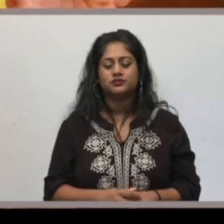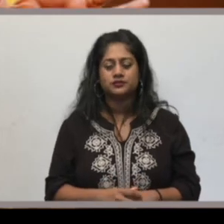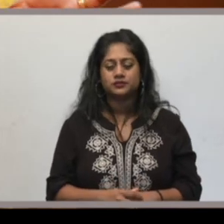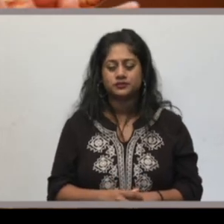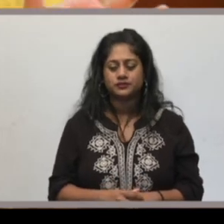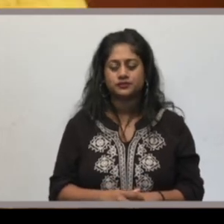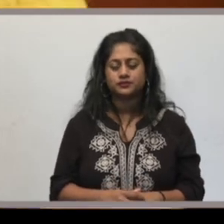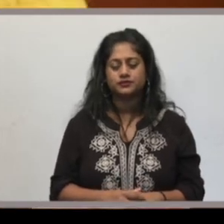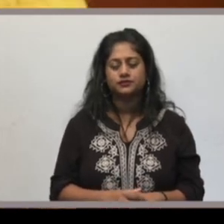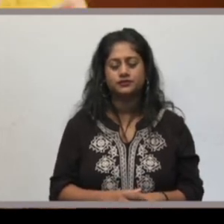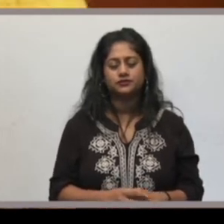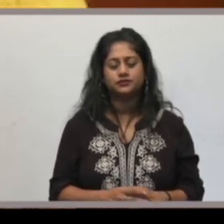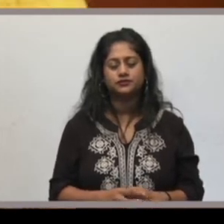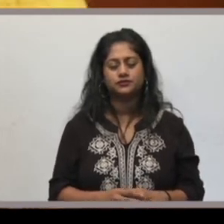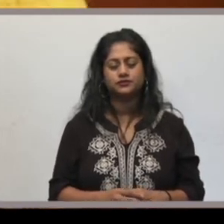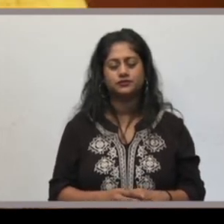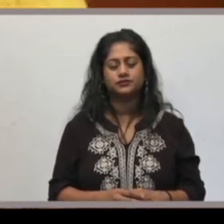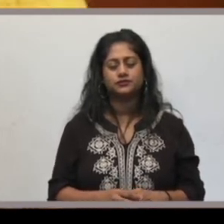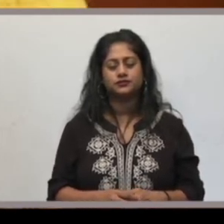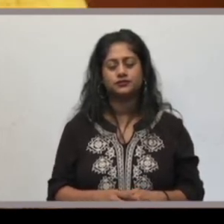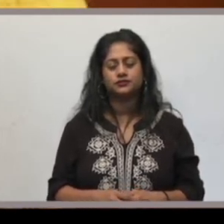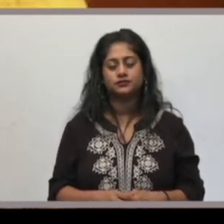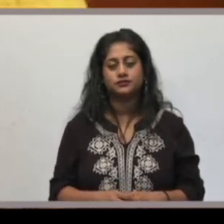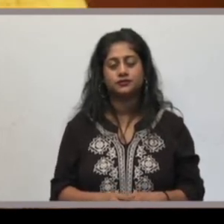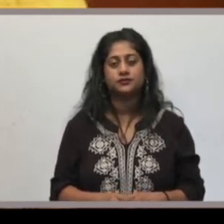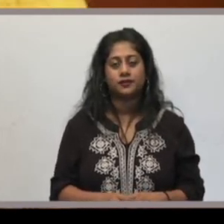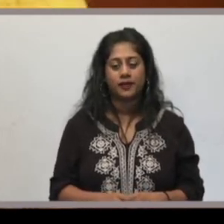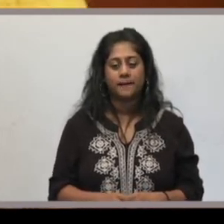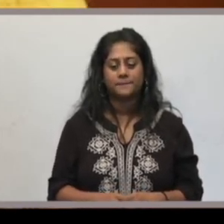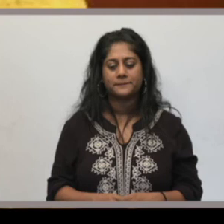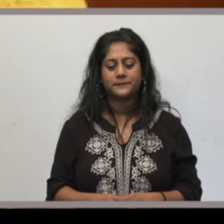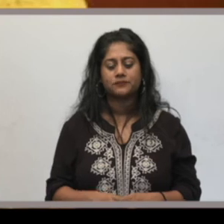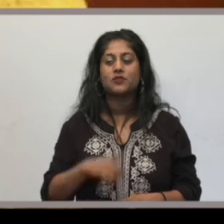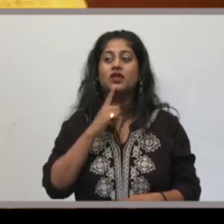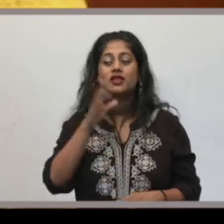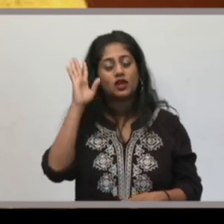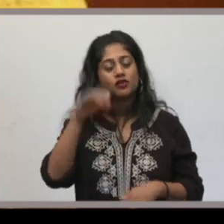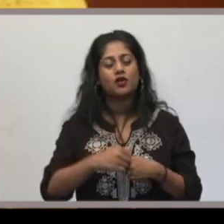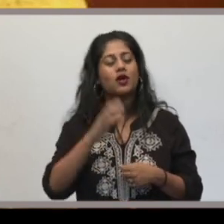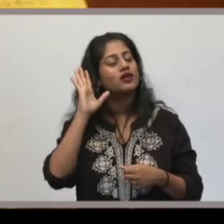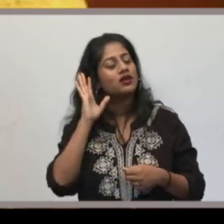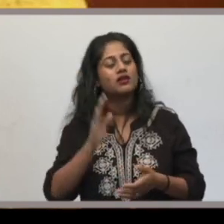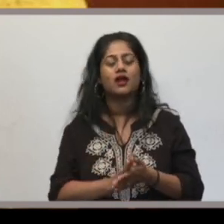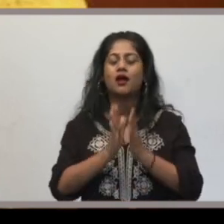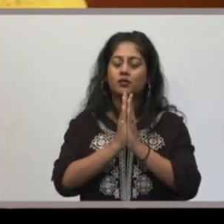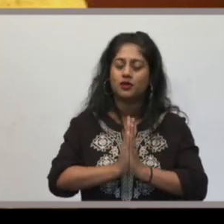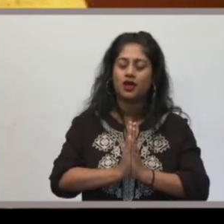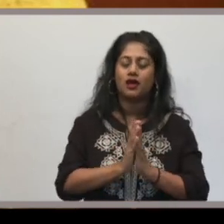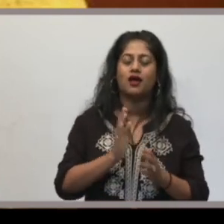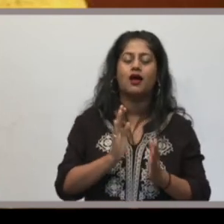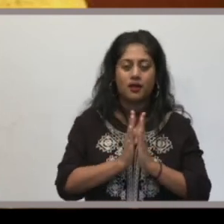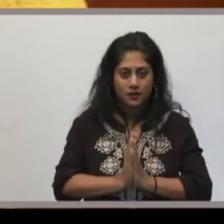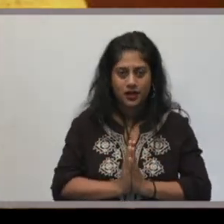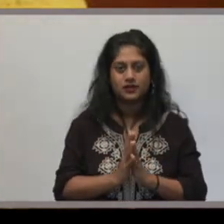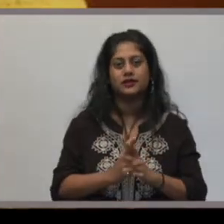free ourselves as you will take it over and do what is needed. Thank you for hearing our prayer. In Jesus'